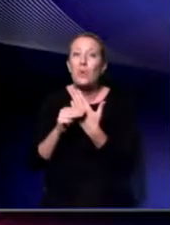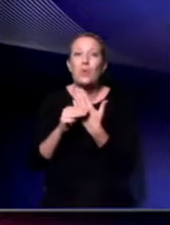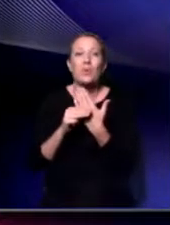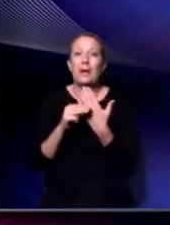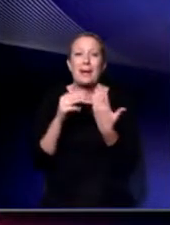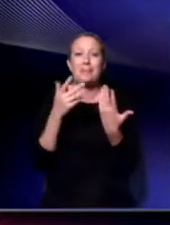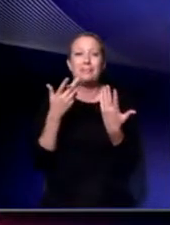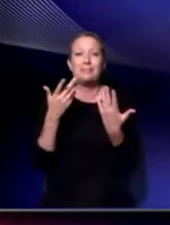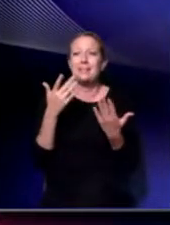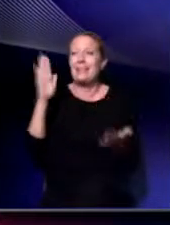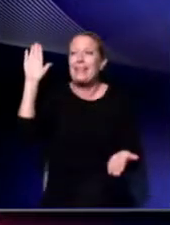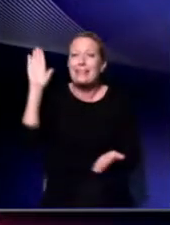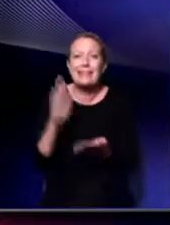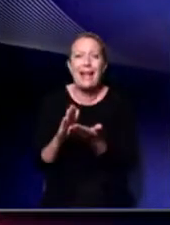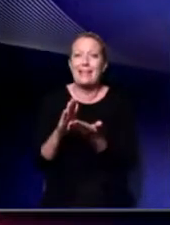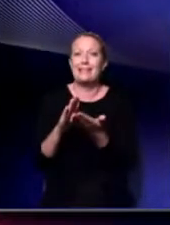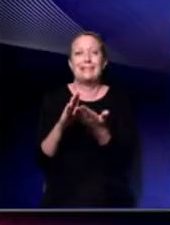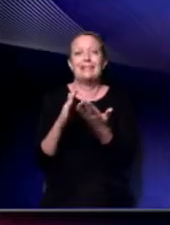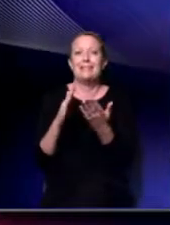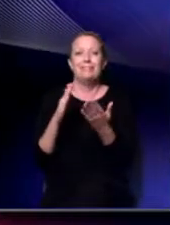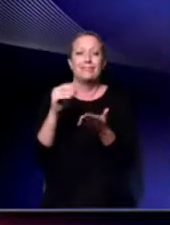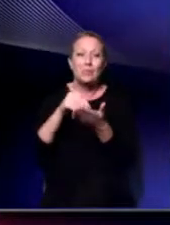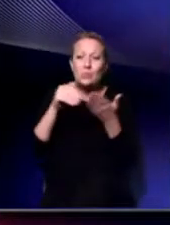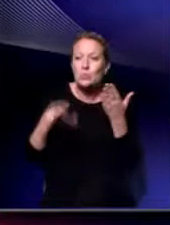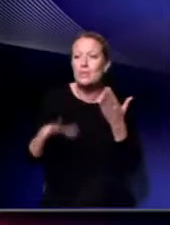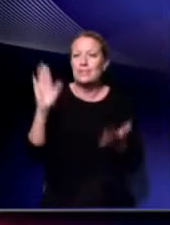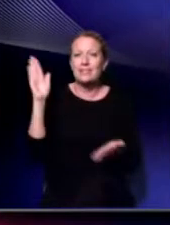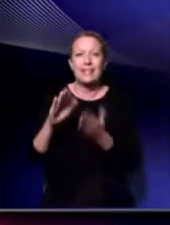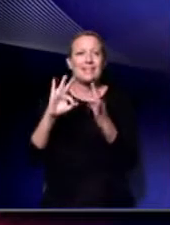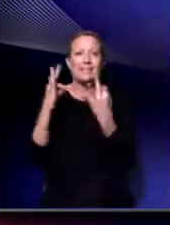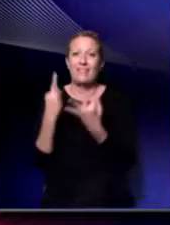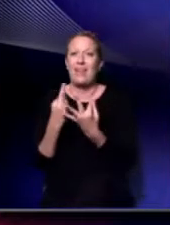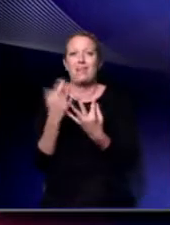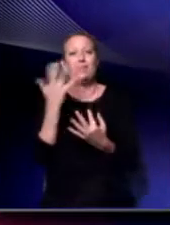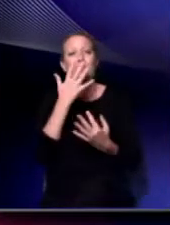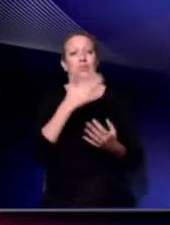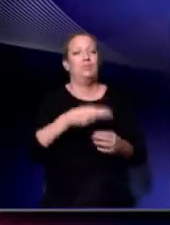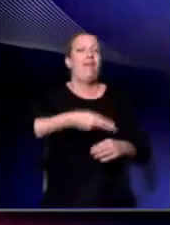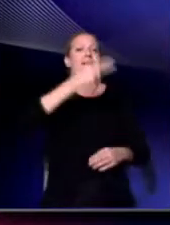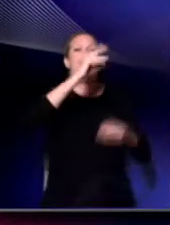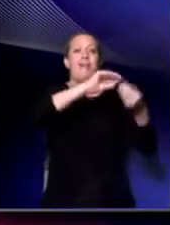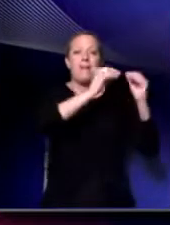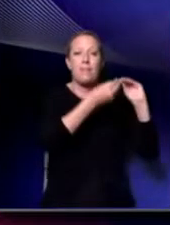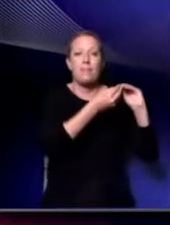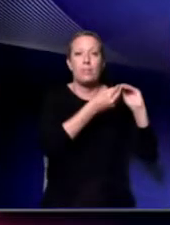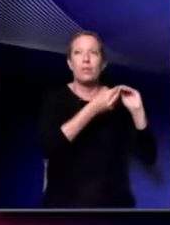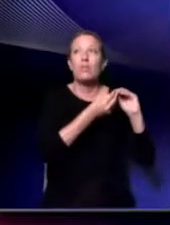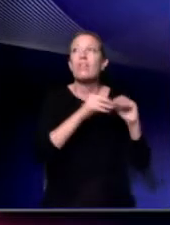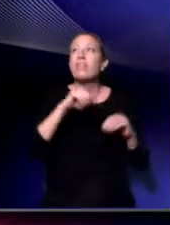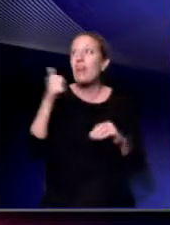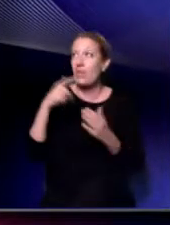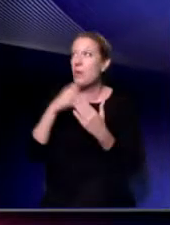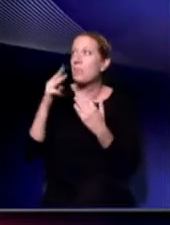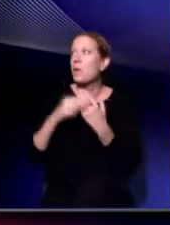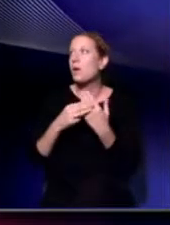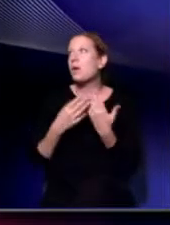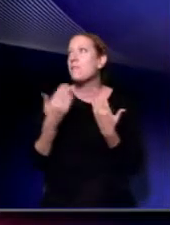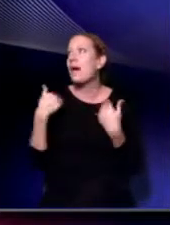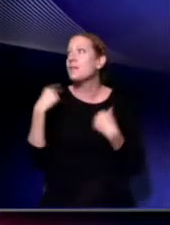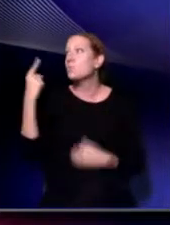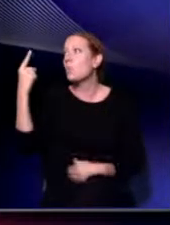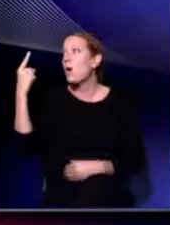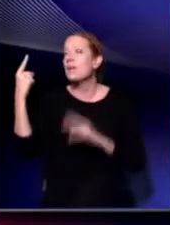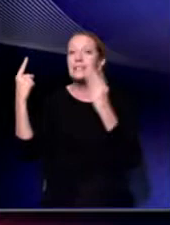close to that. Not even close. I think the next highest is 1 in 16, and